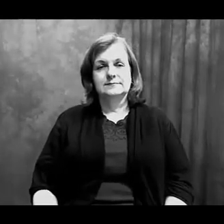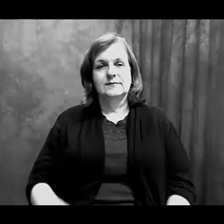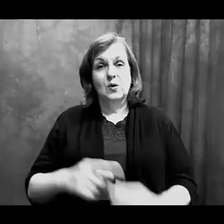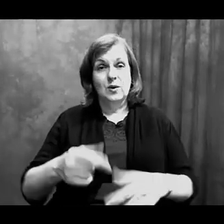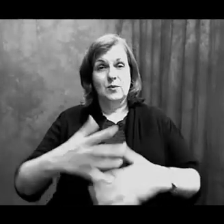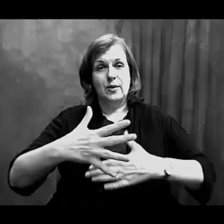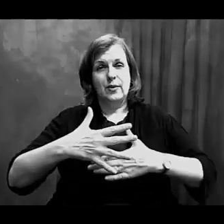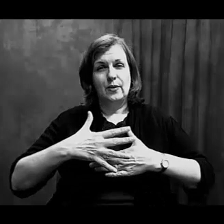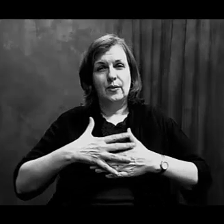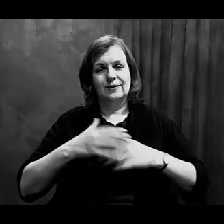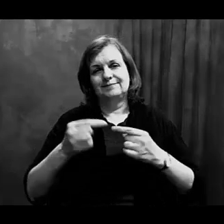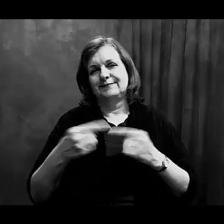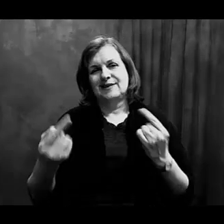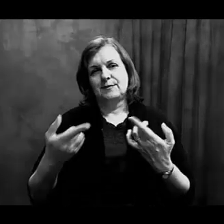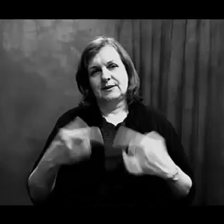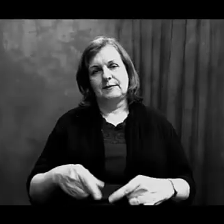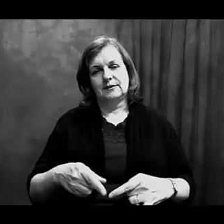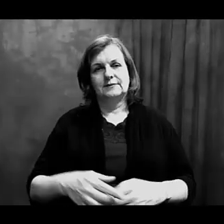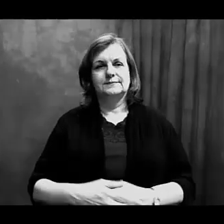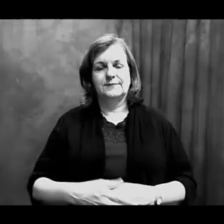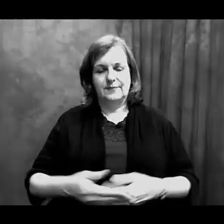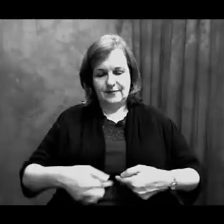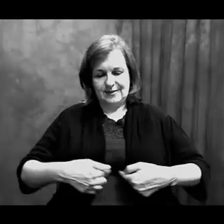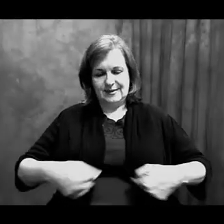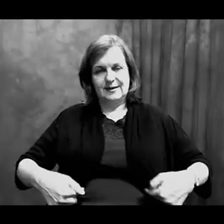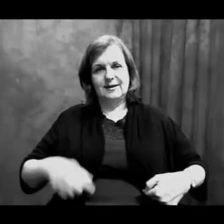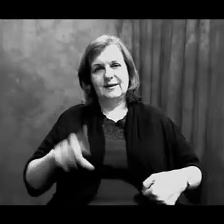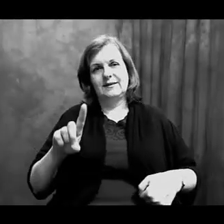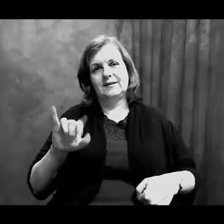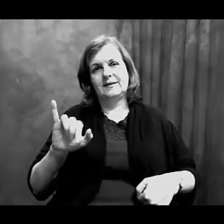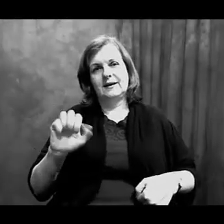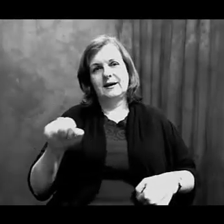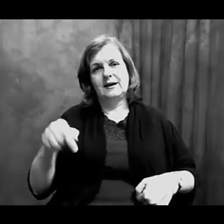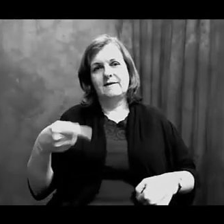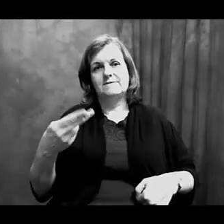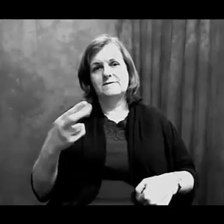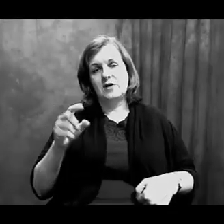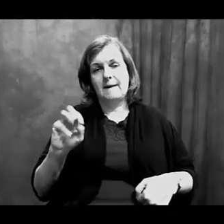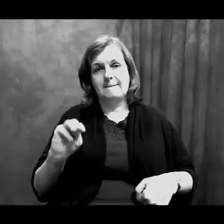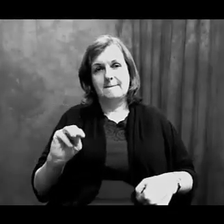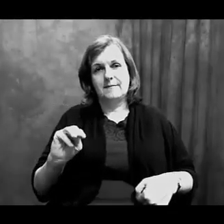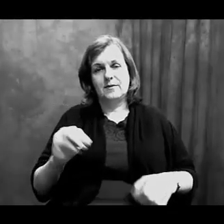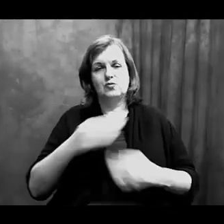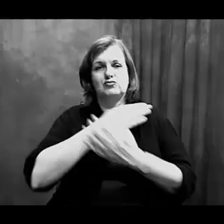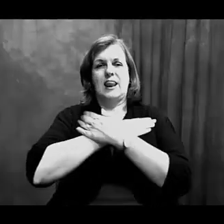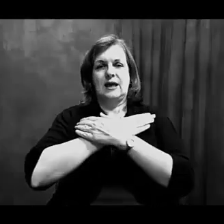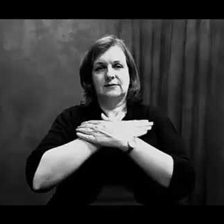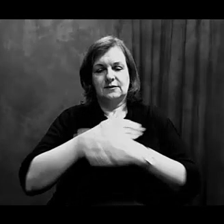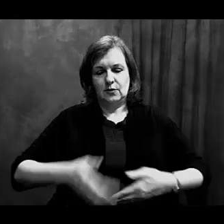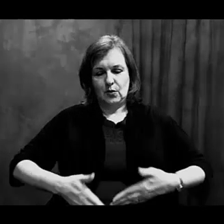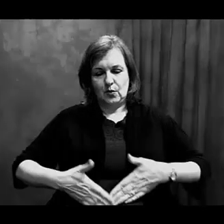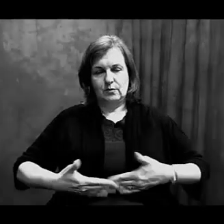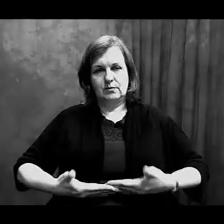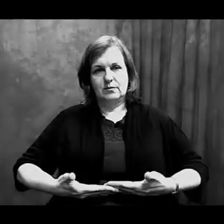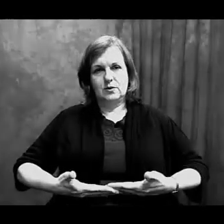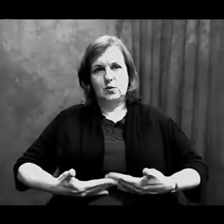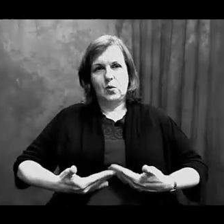To exhale, we do the opposite. The diaphragm relaxes and pushes